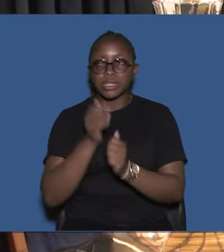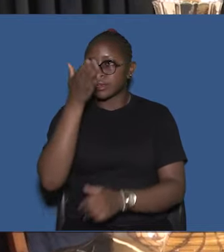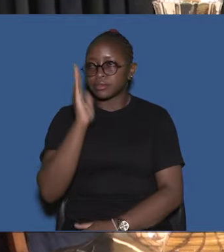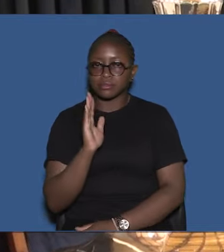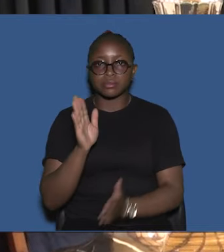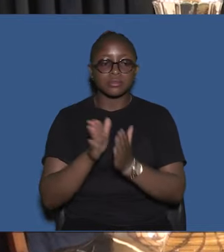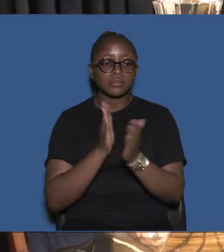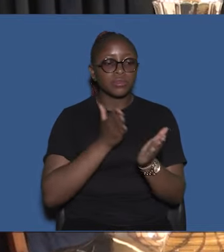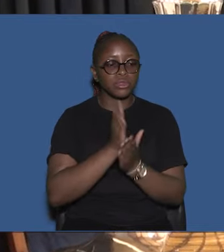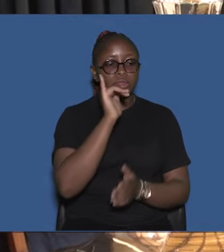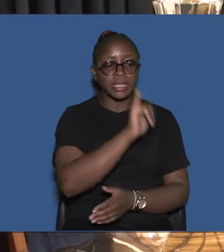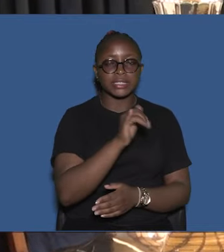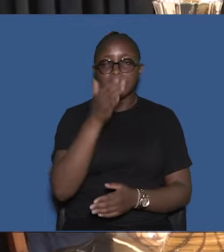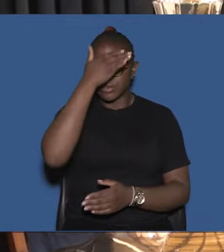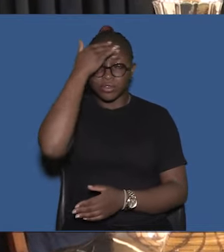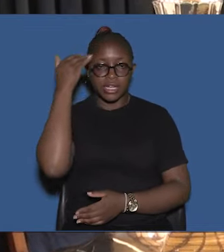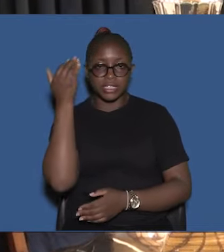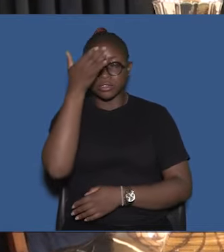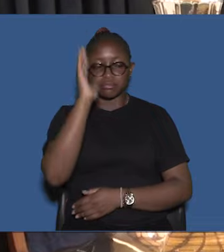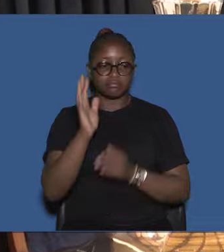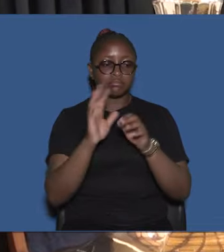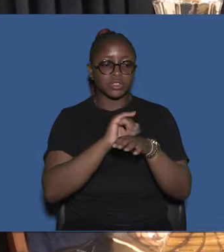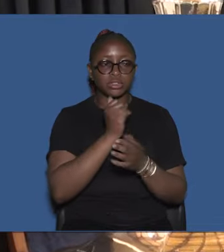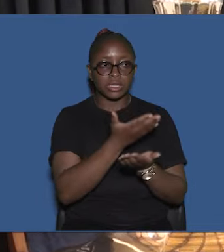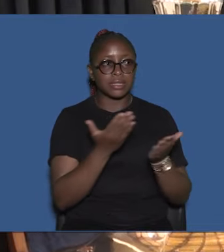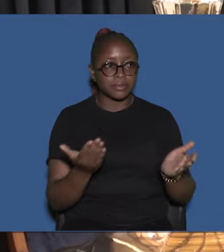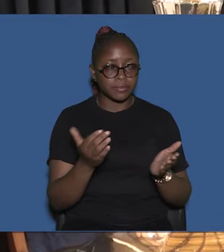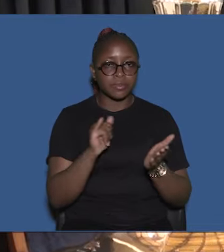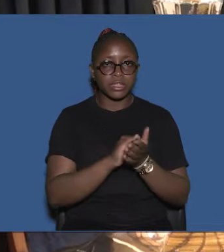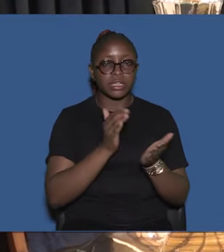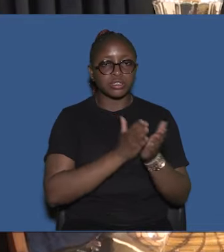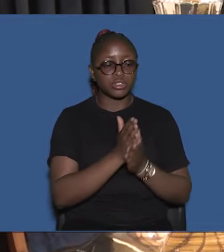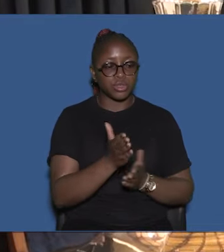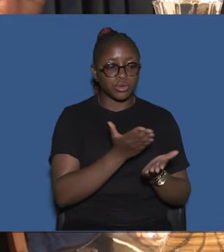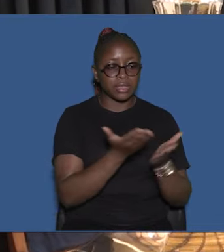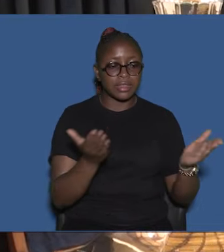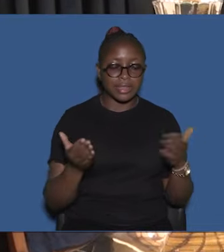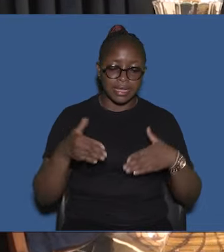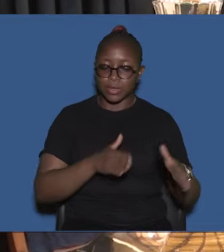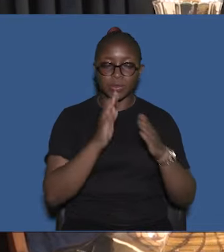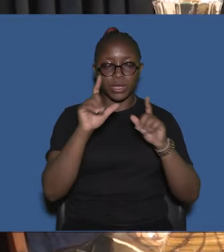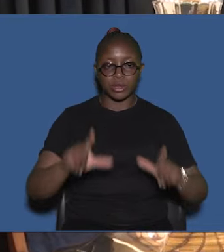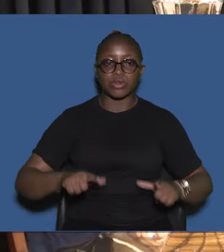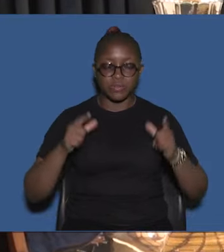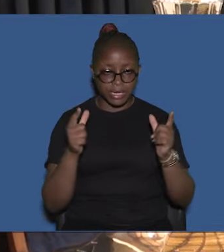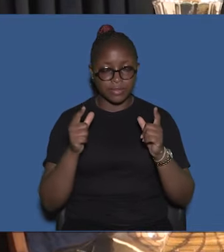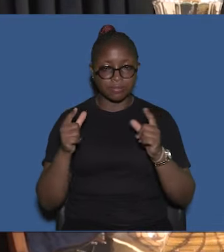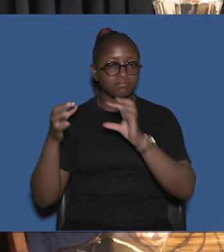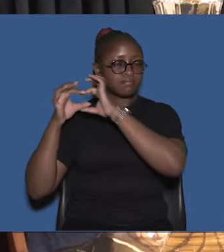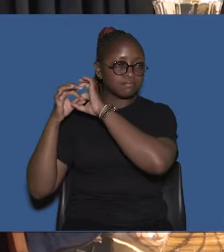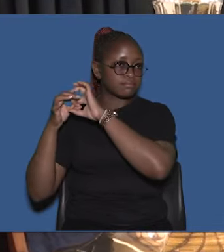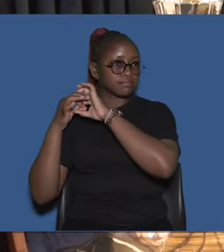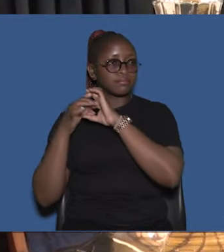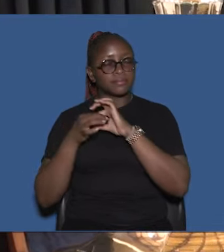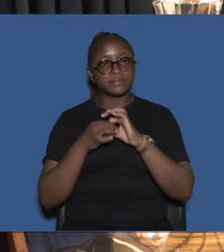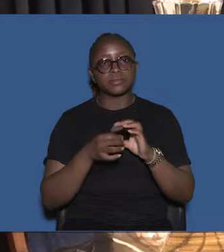had called them so that they can be, so that through their way of life, because they were to make Christianity